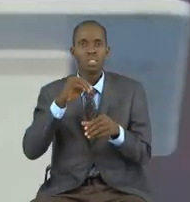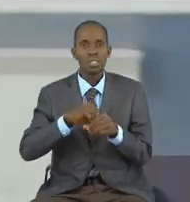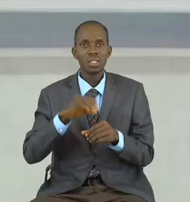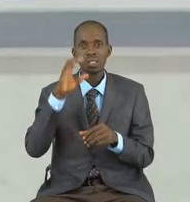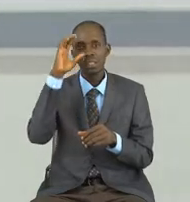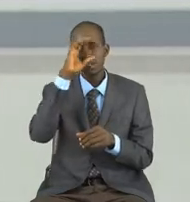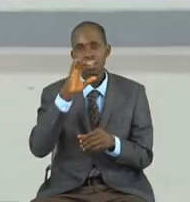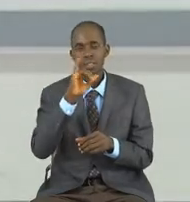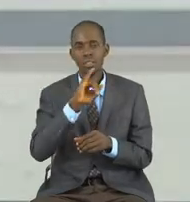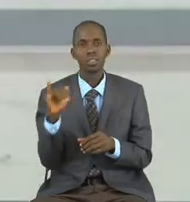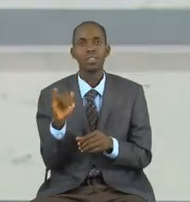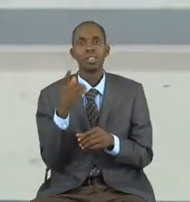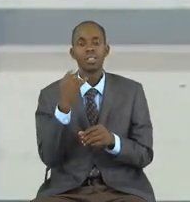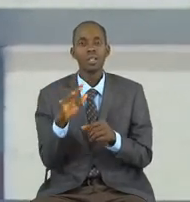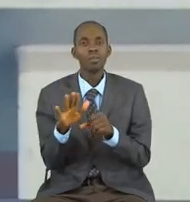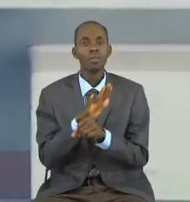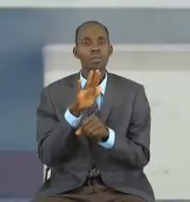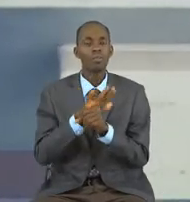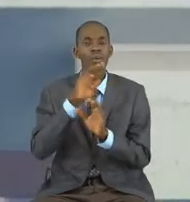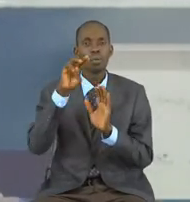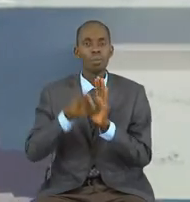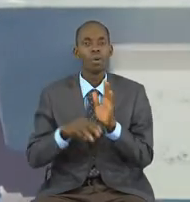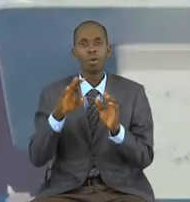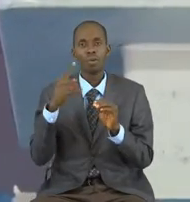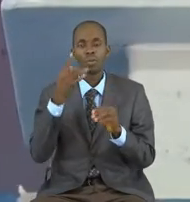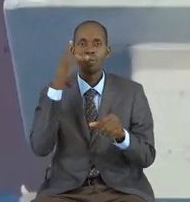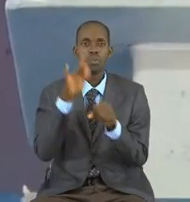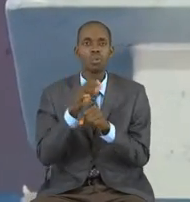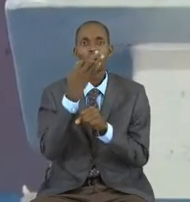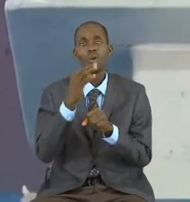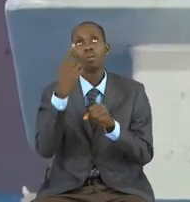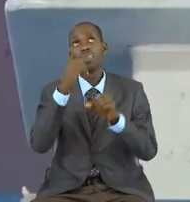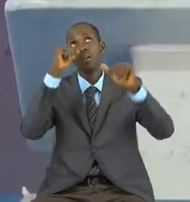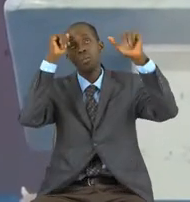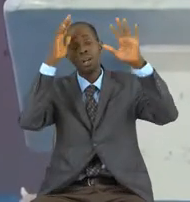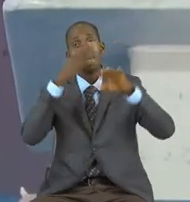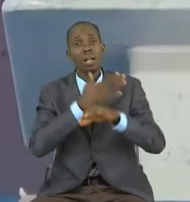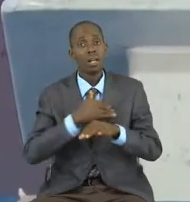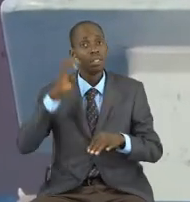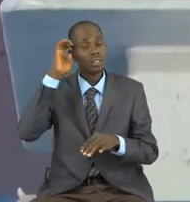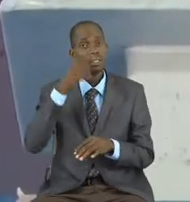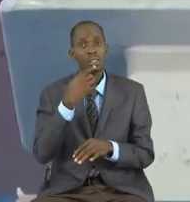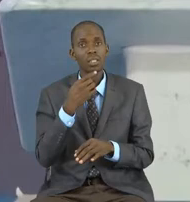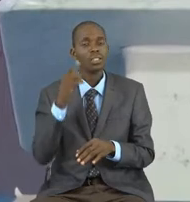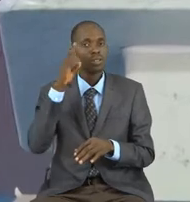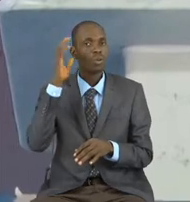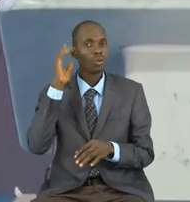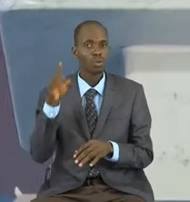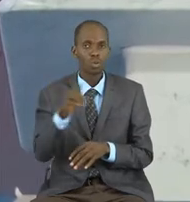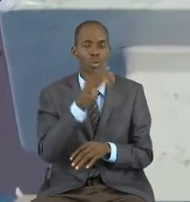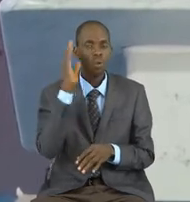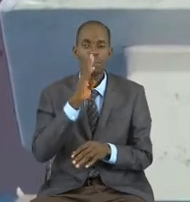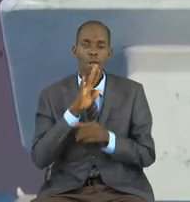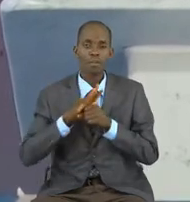the fulfillment of the promise of the Father. And it said, they'll be endued with power